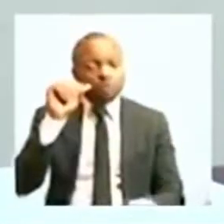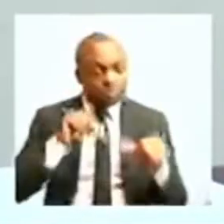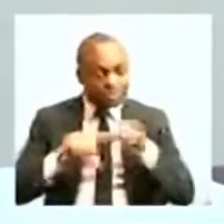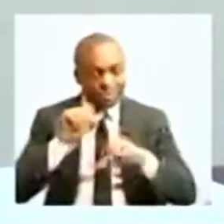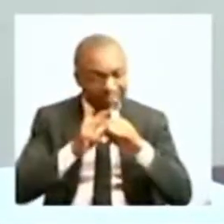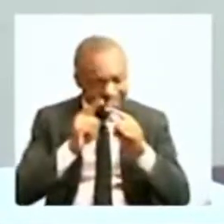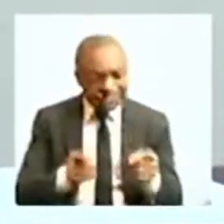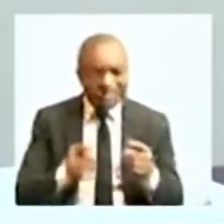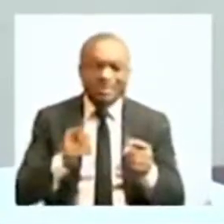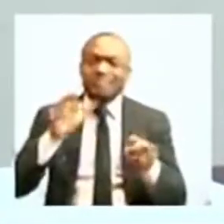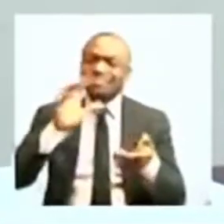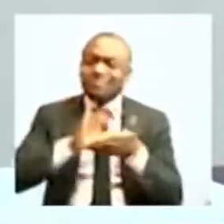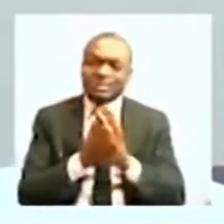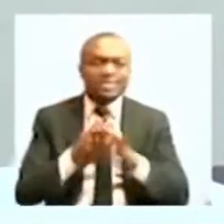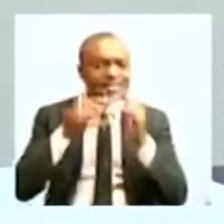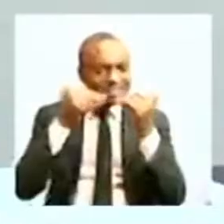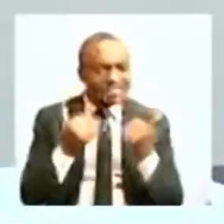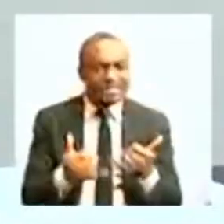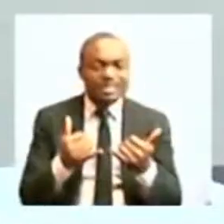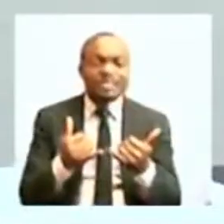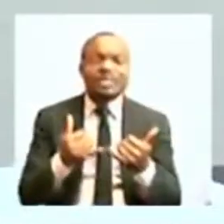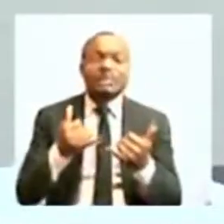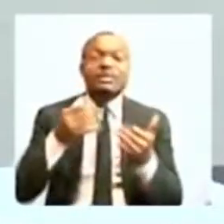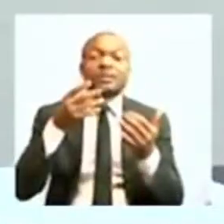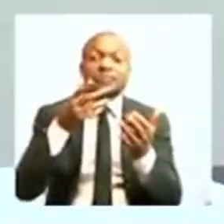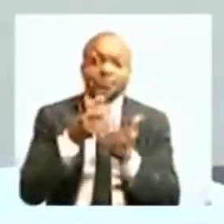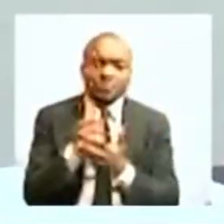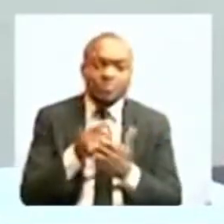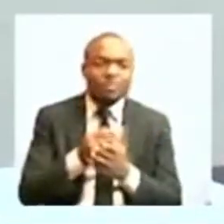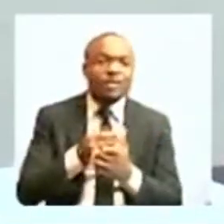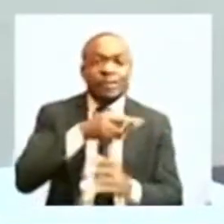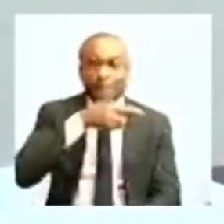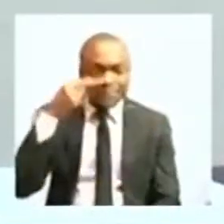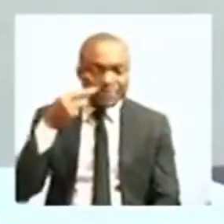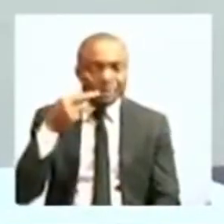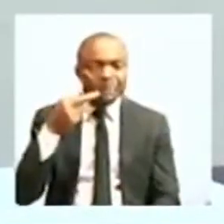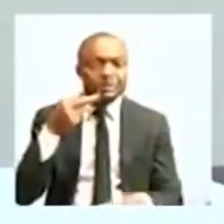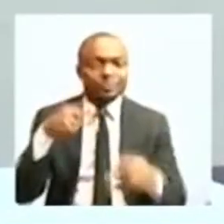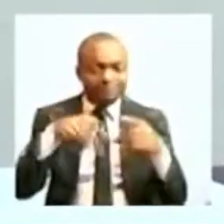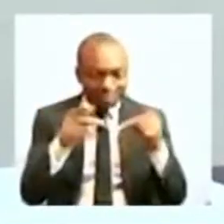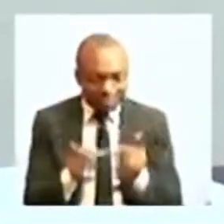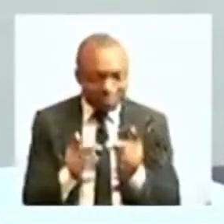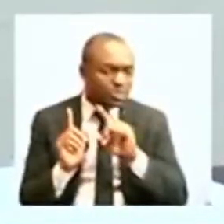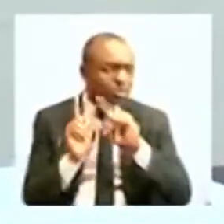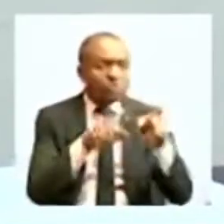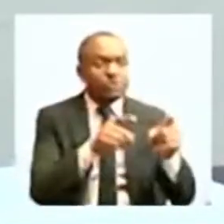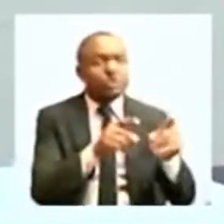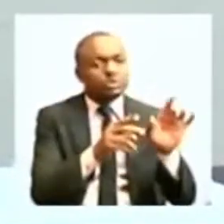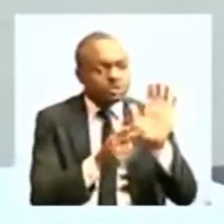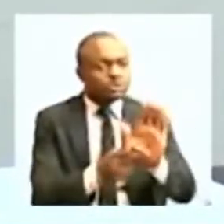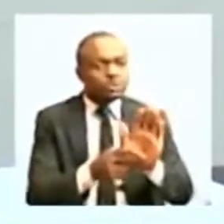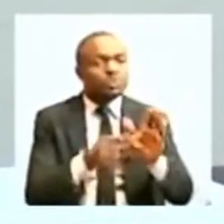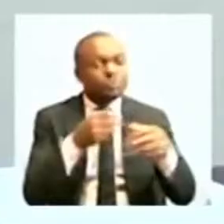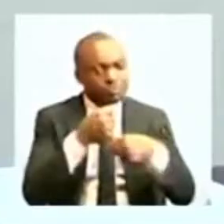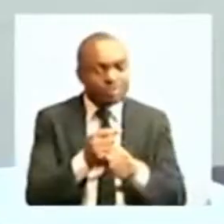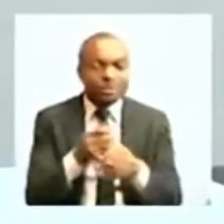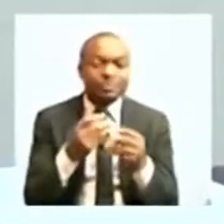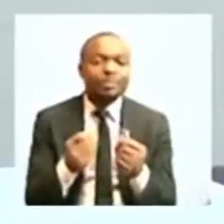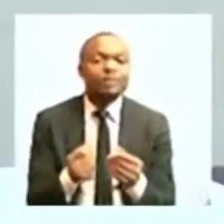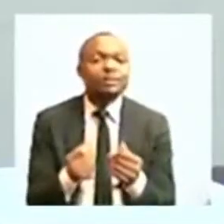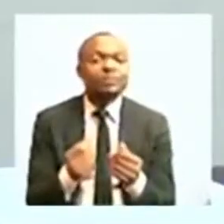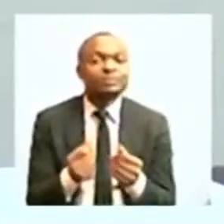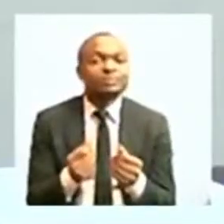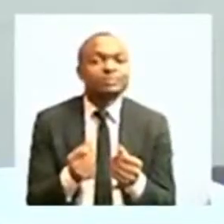But it's become now a cash cow where we know that we should go and appear, make allowances. In the future,